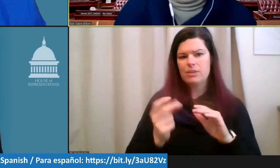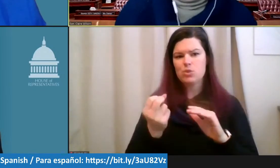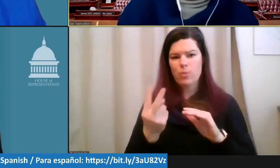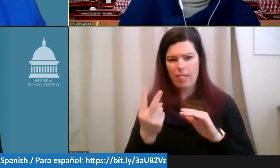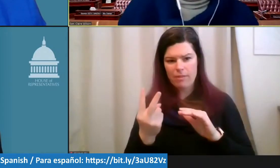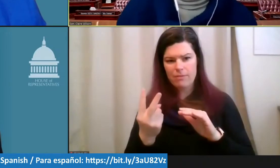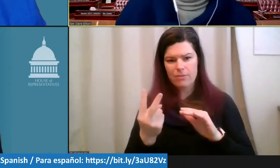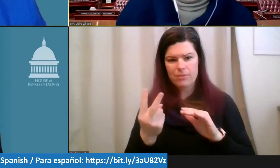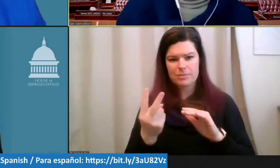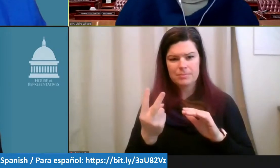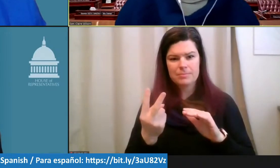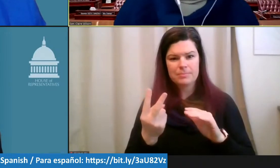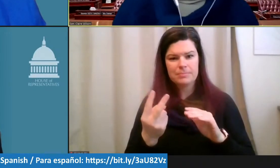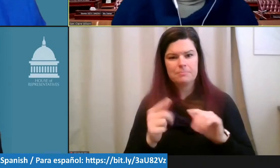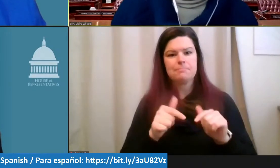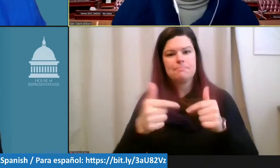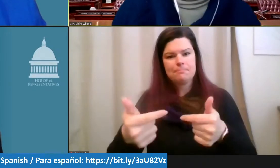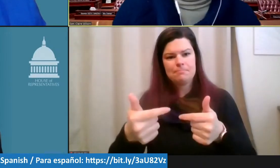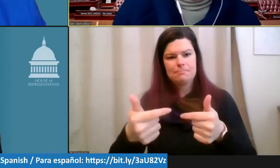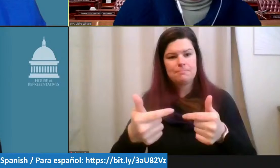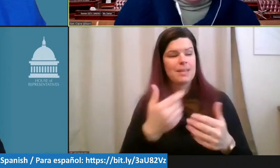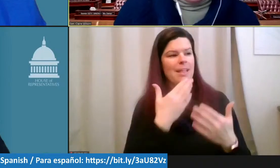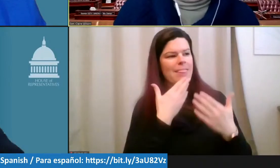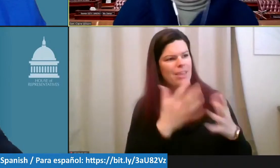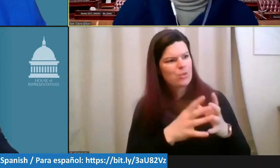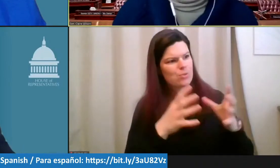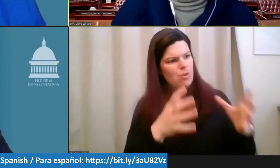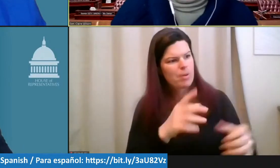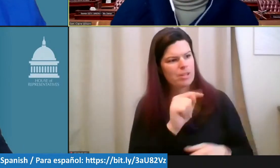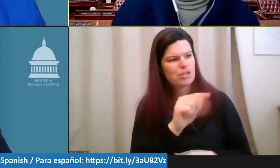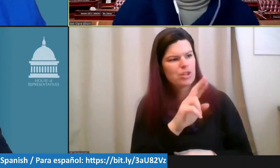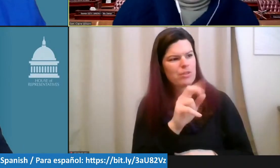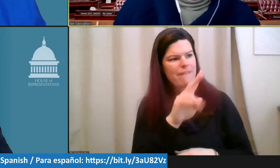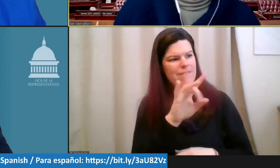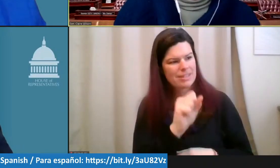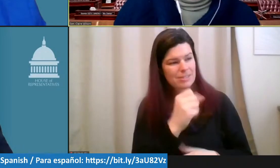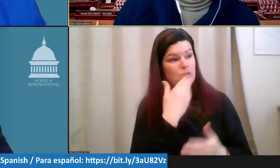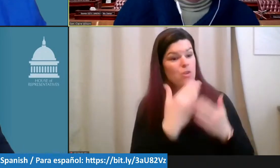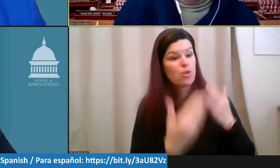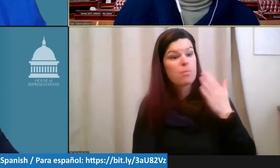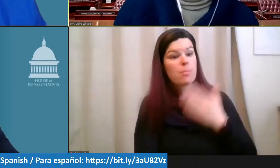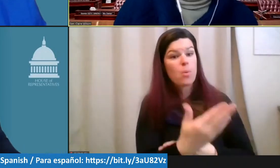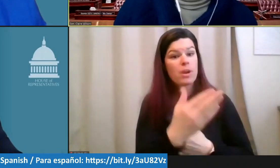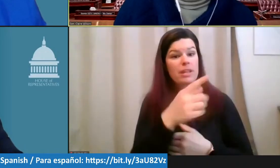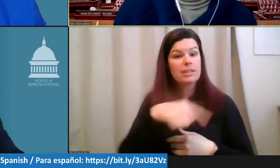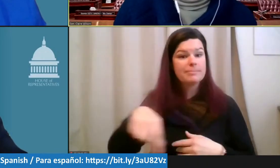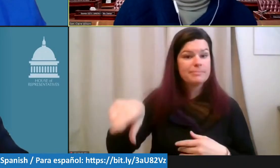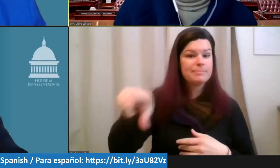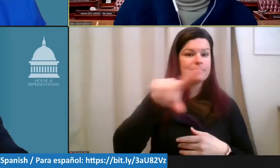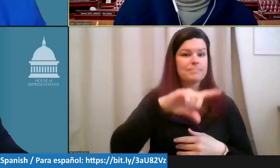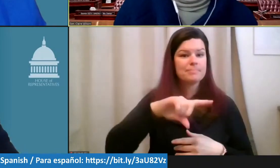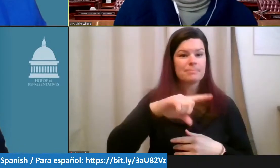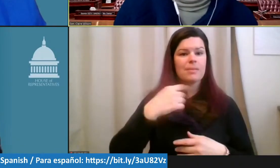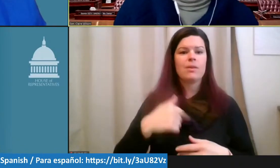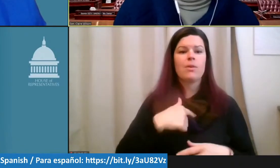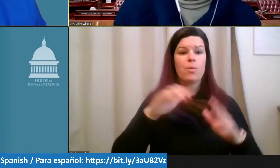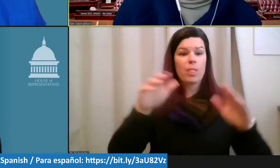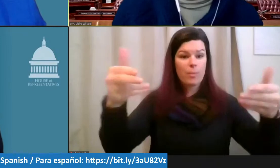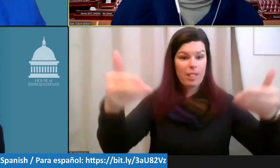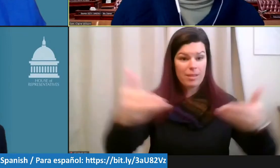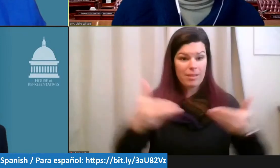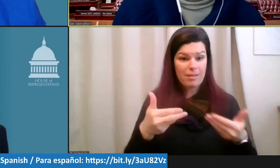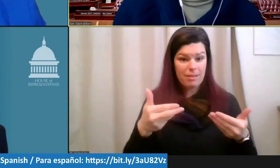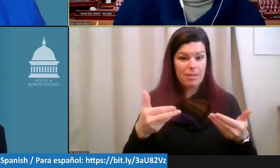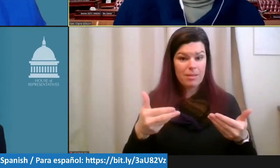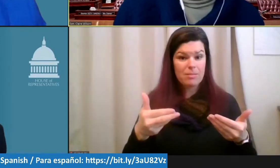Thank you so much, Travis, and good morning to all the folks that are here. We welcome you, and we're just saying how